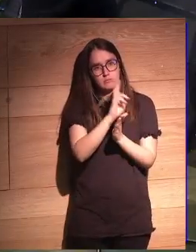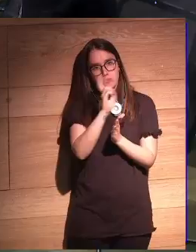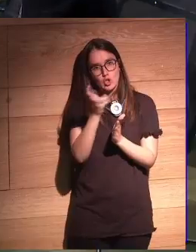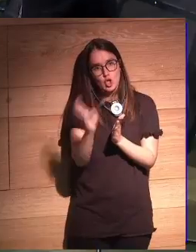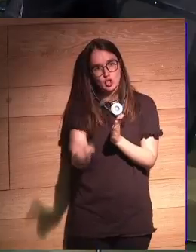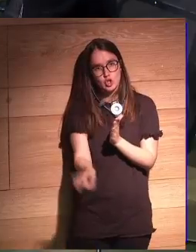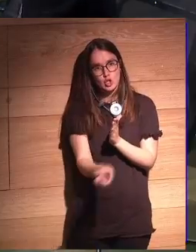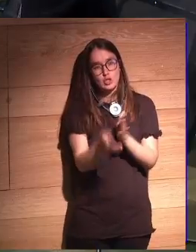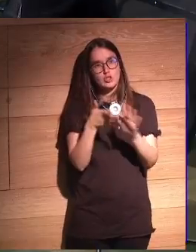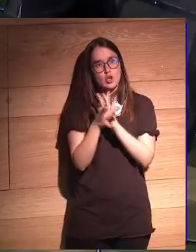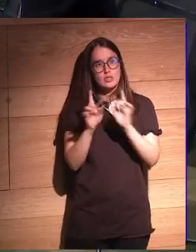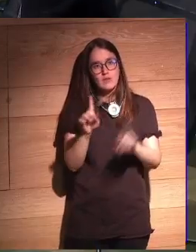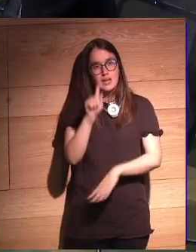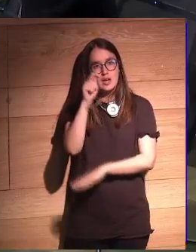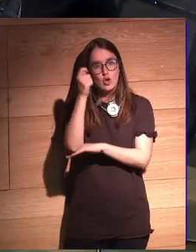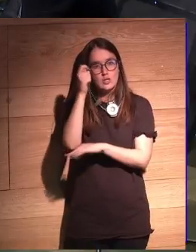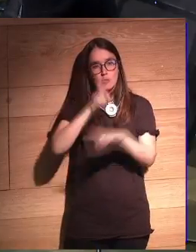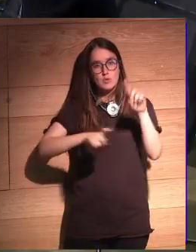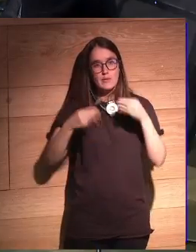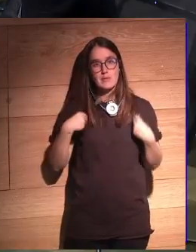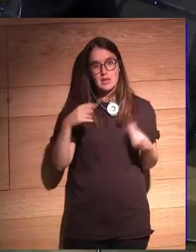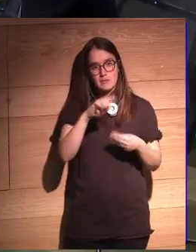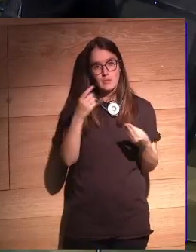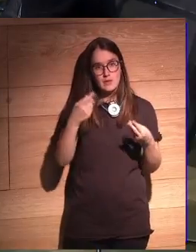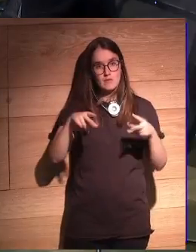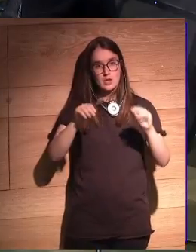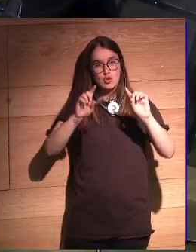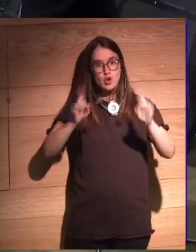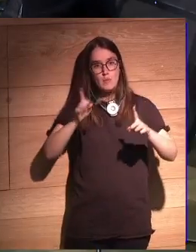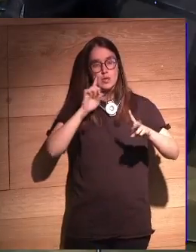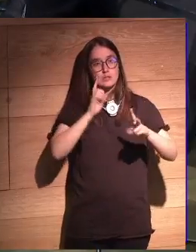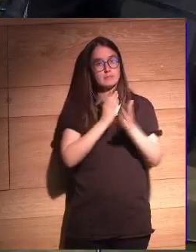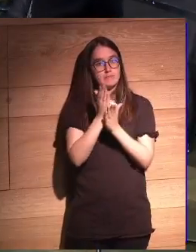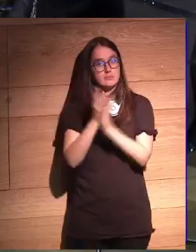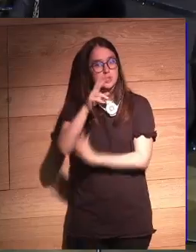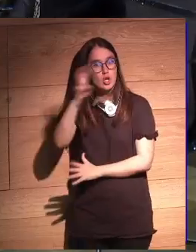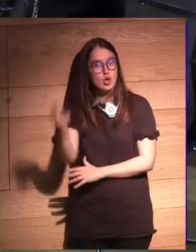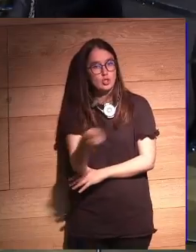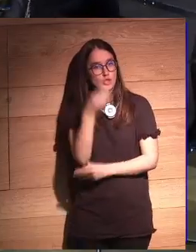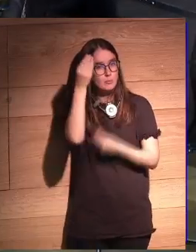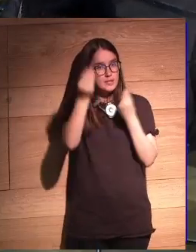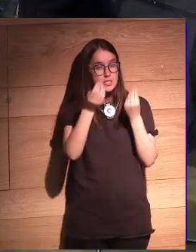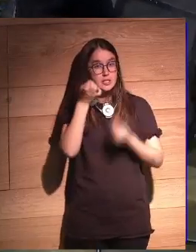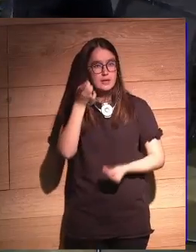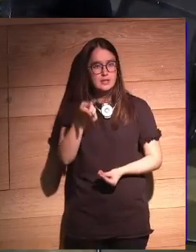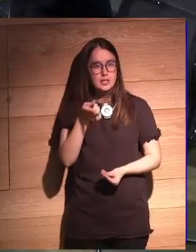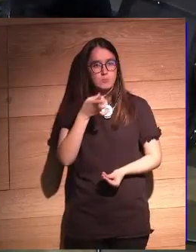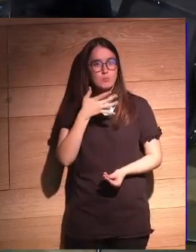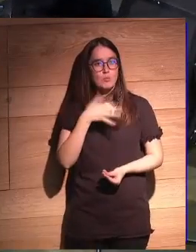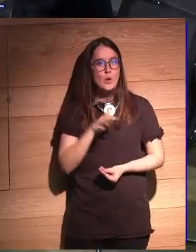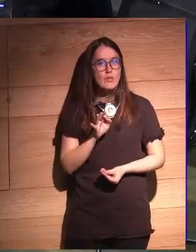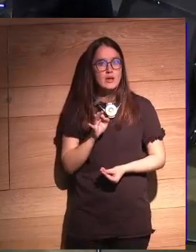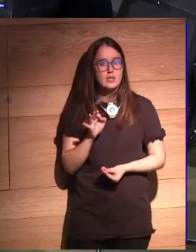opening different paths. This does not mean that they ended the problem of housing, but they're exploring new